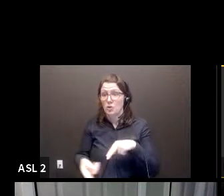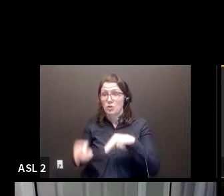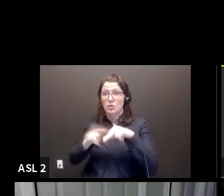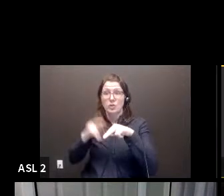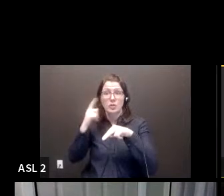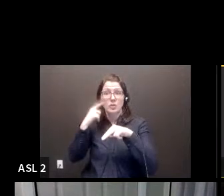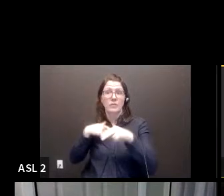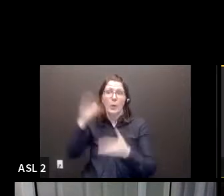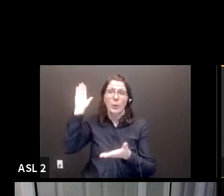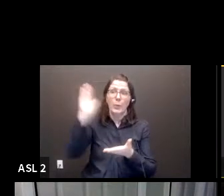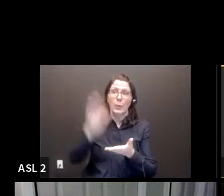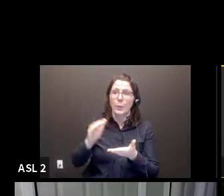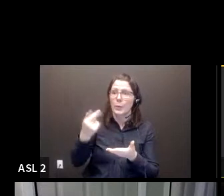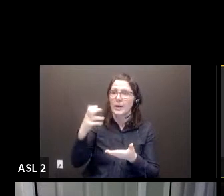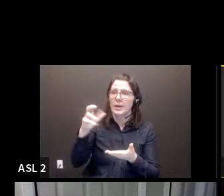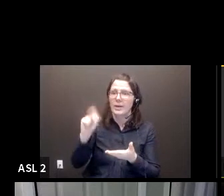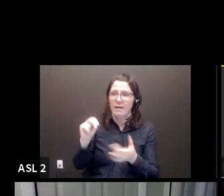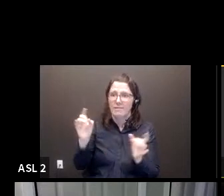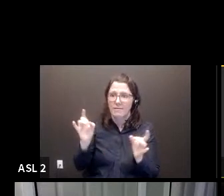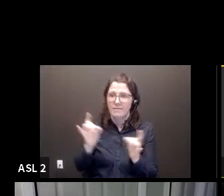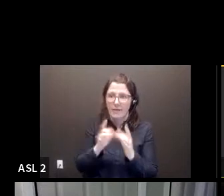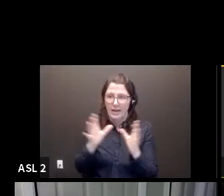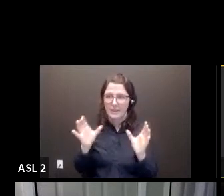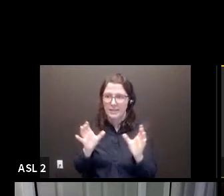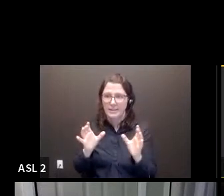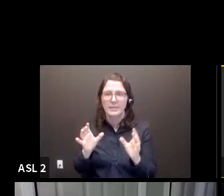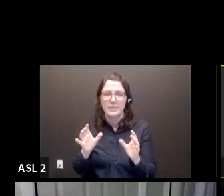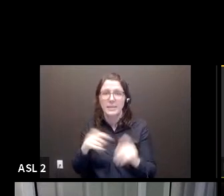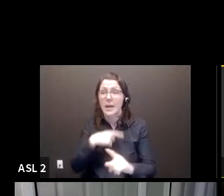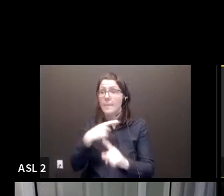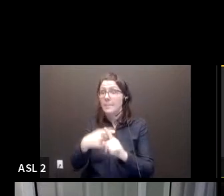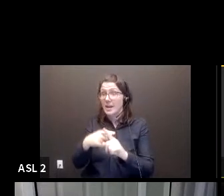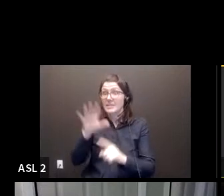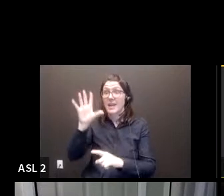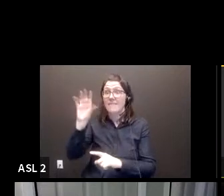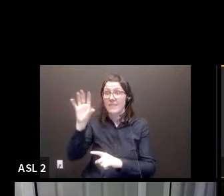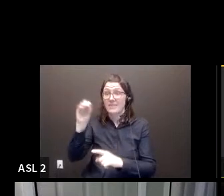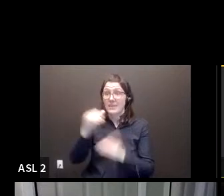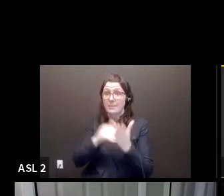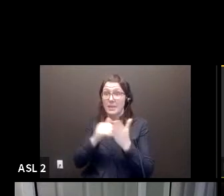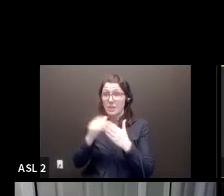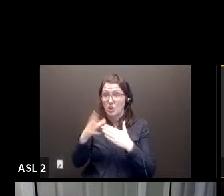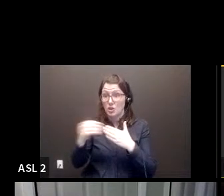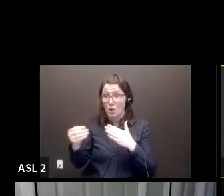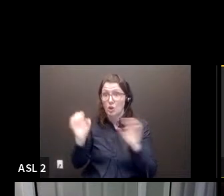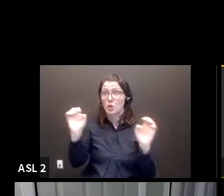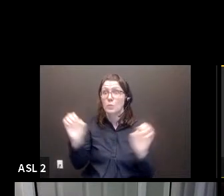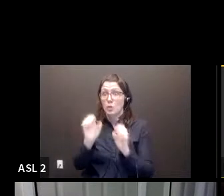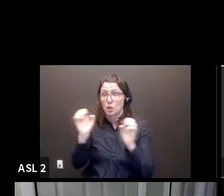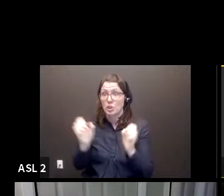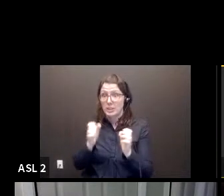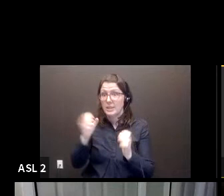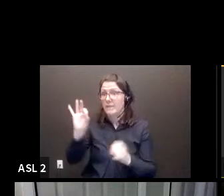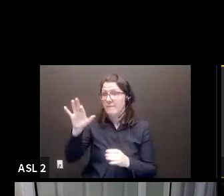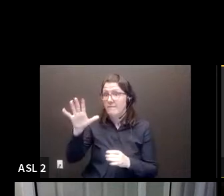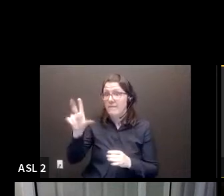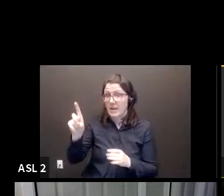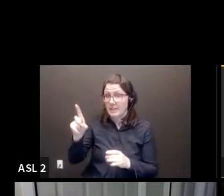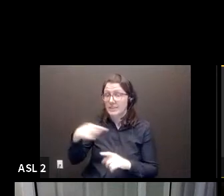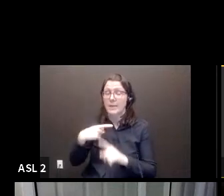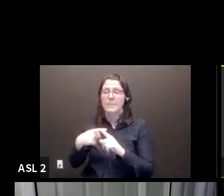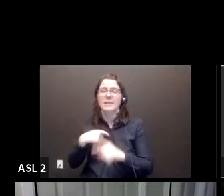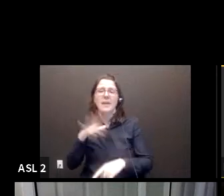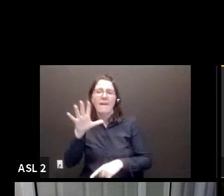montreal neighborhoods in addition to a 15 million dollar emergency fund it also promises to give five million dollars to local community